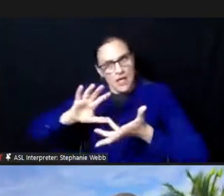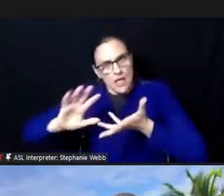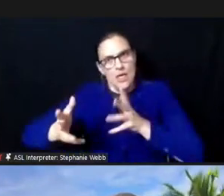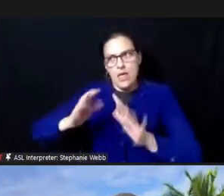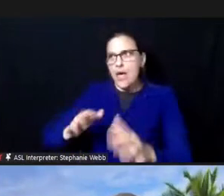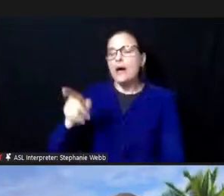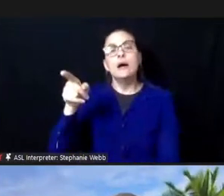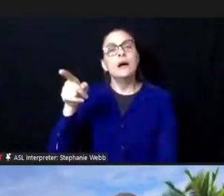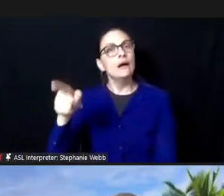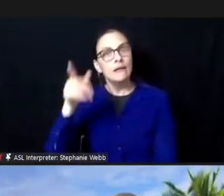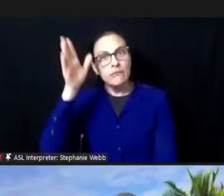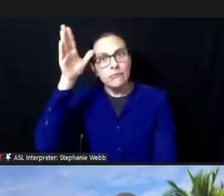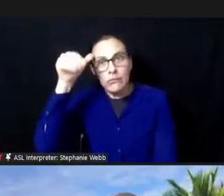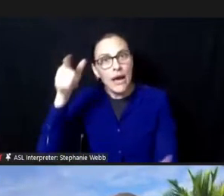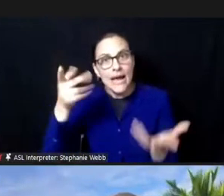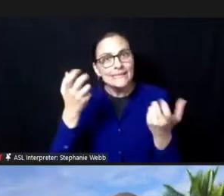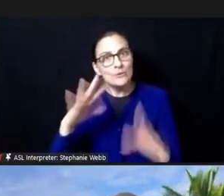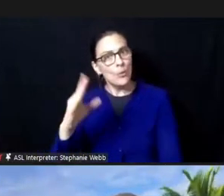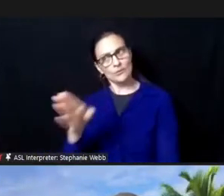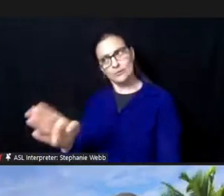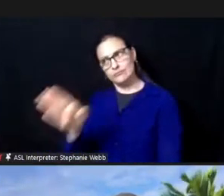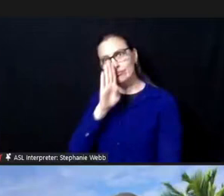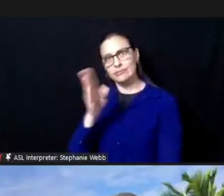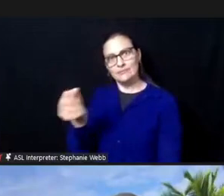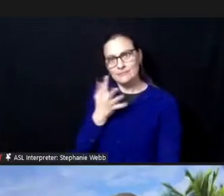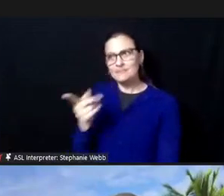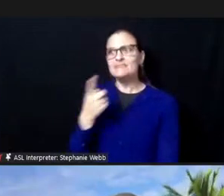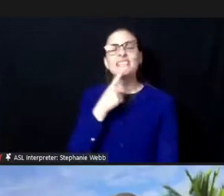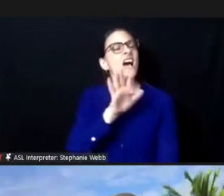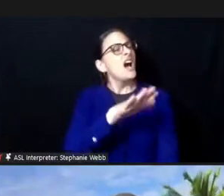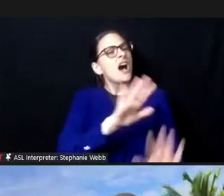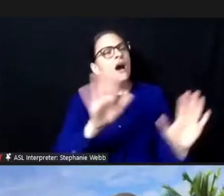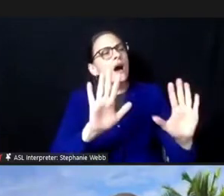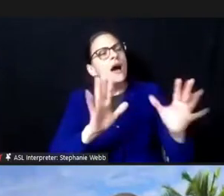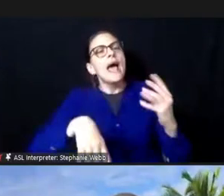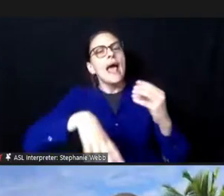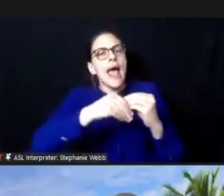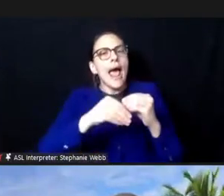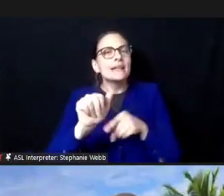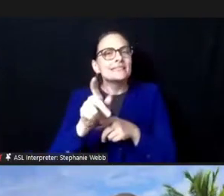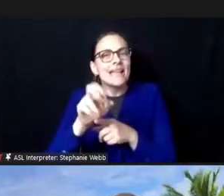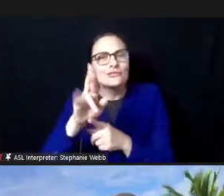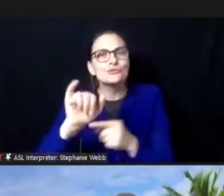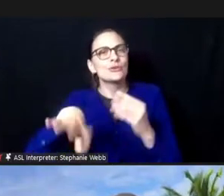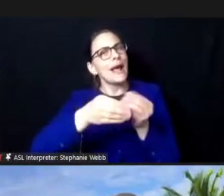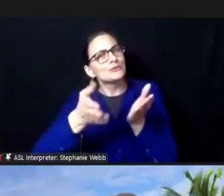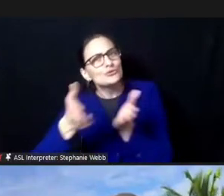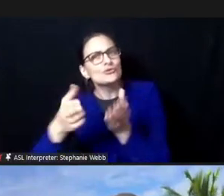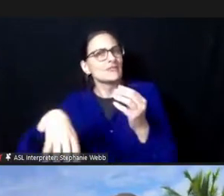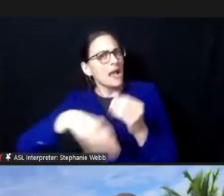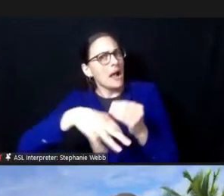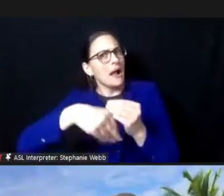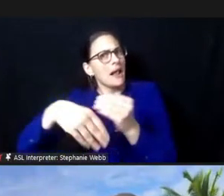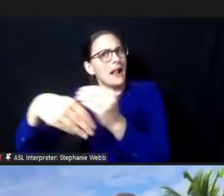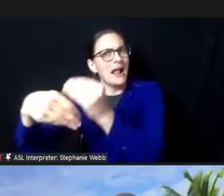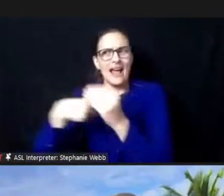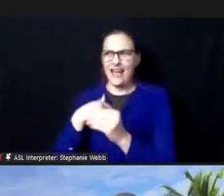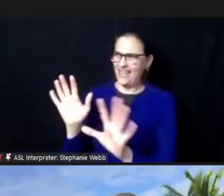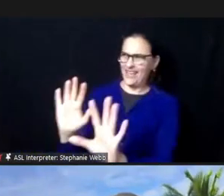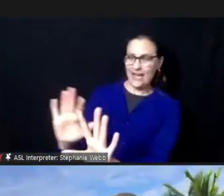additional accessories and services to the bill. They kept quoting me a price, and I constantly had to add them, is that contract price?